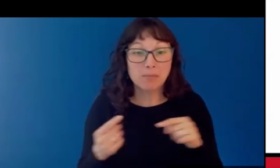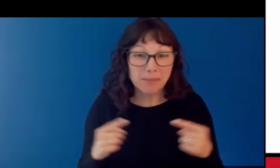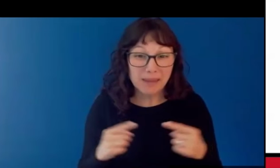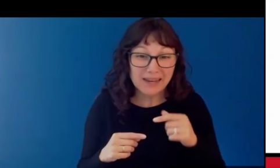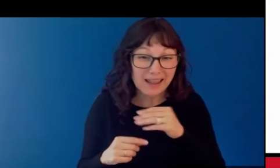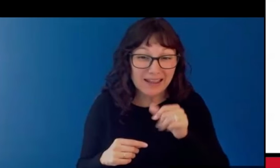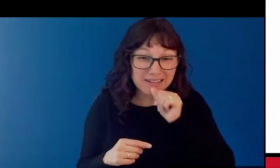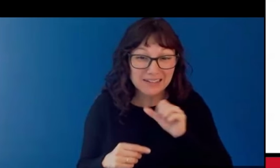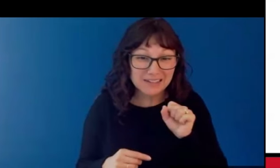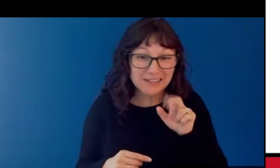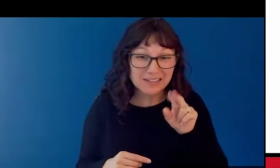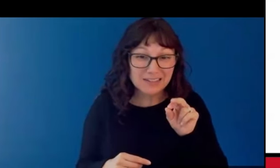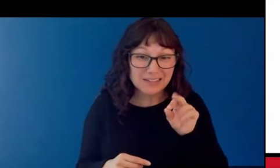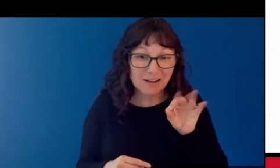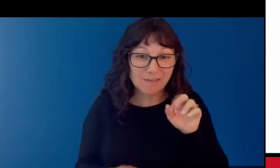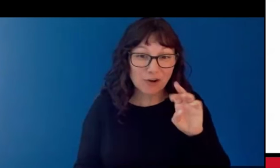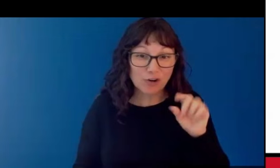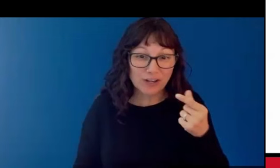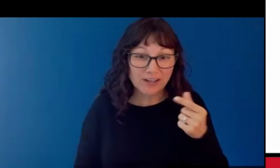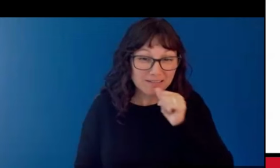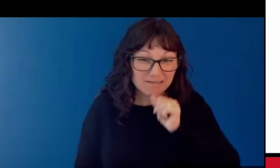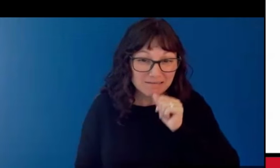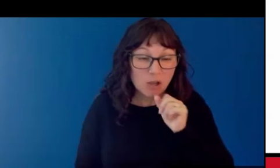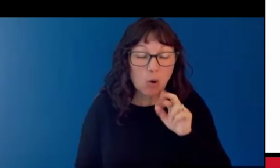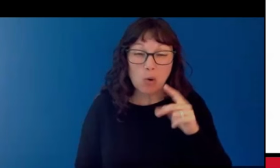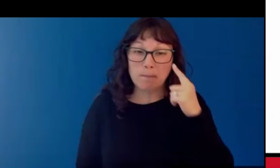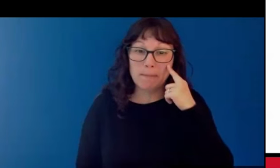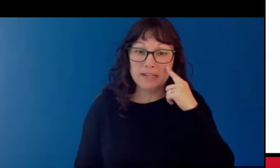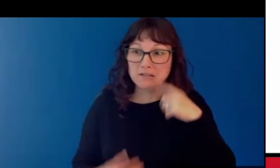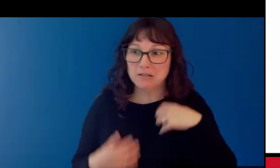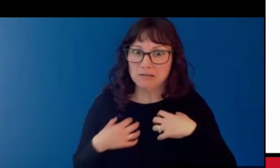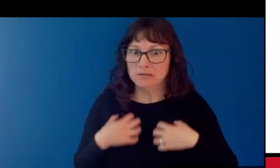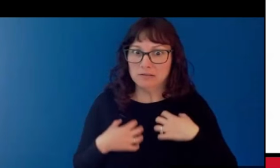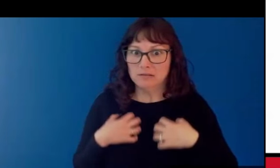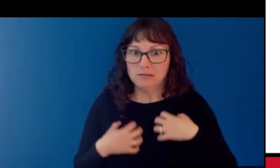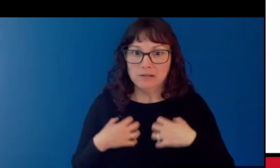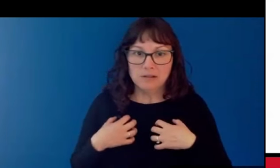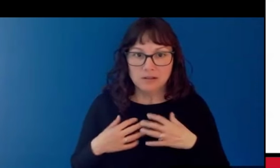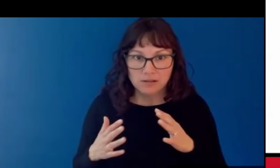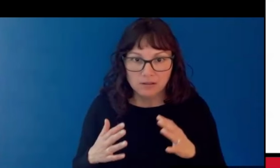suffering or mental anguish.